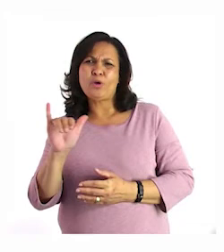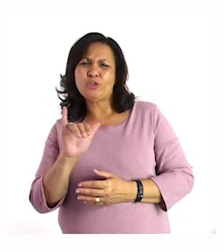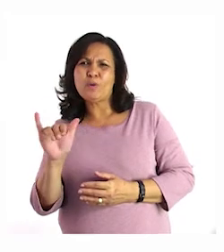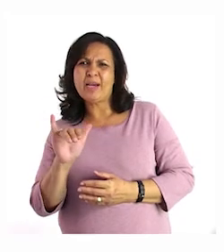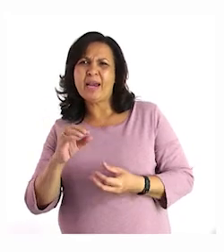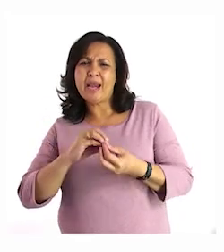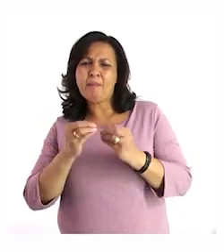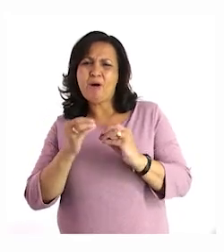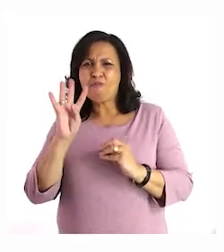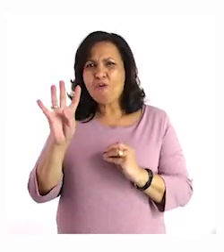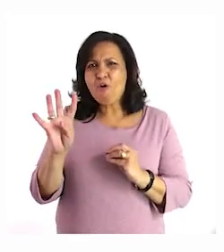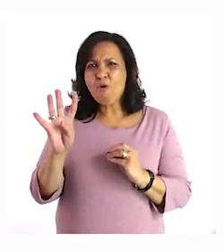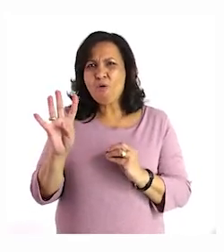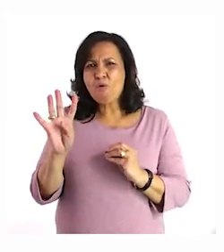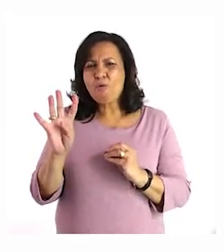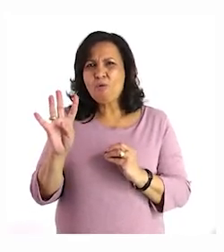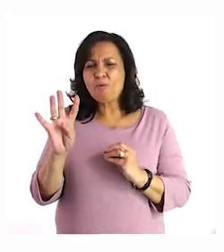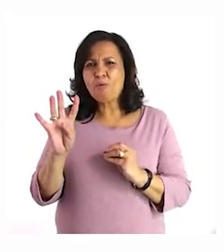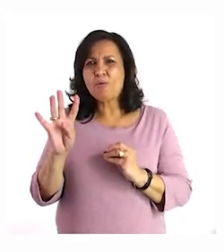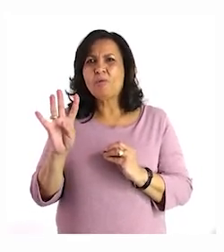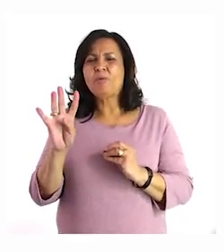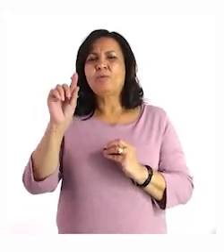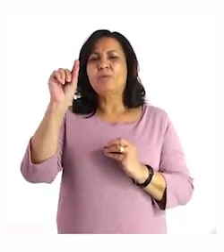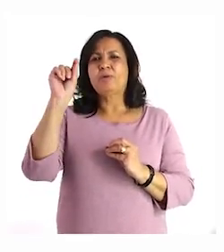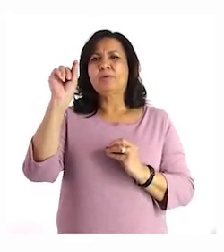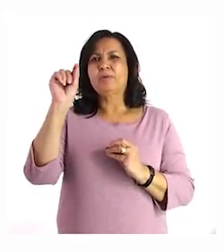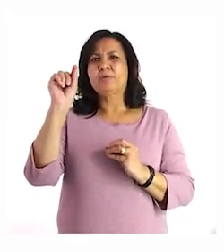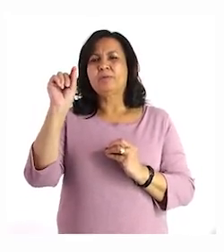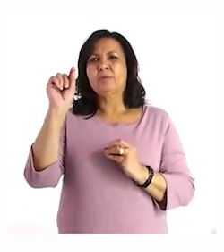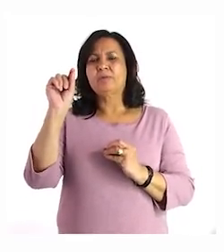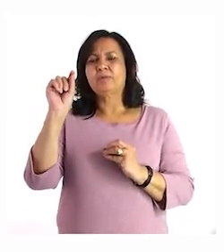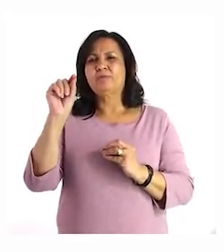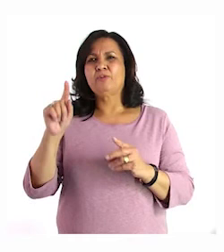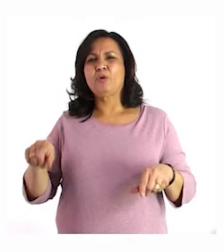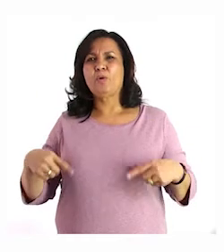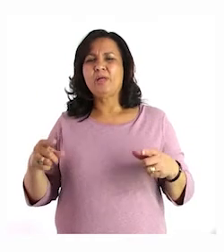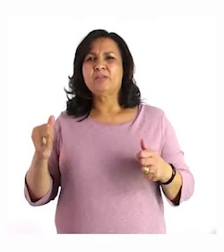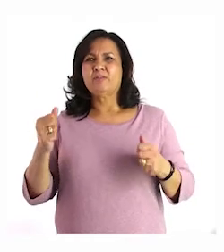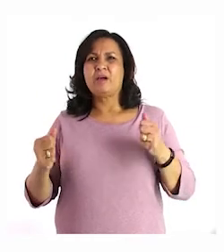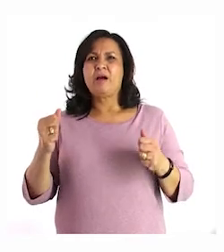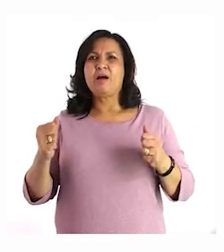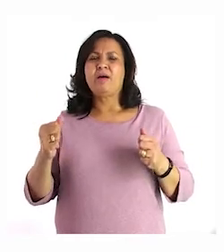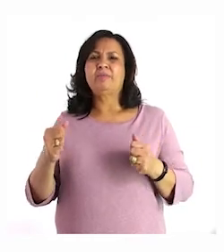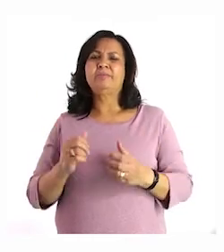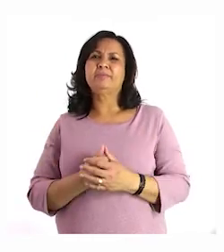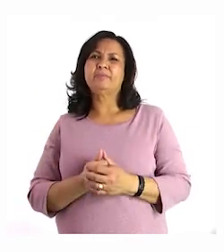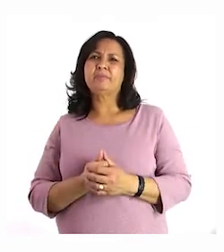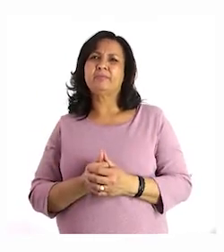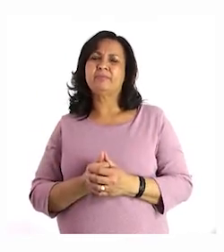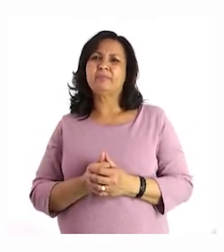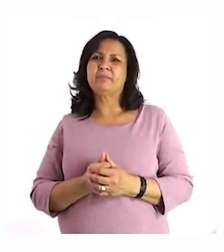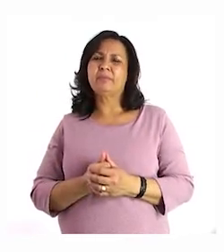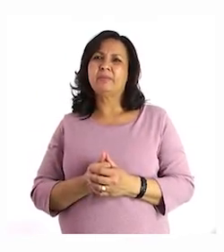4. Remember we did number 4, we said 4 wheels on a car, 4 legs on a cow.